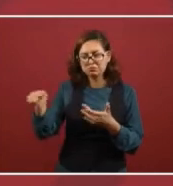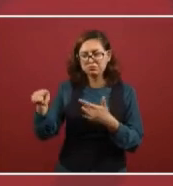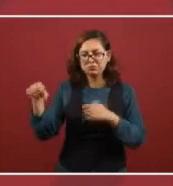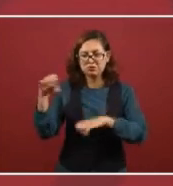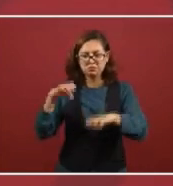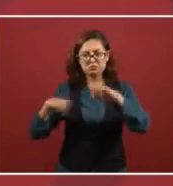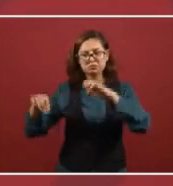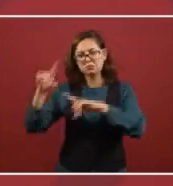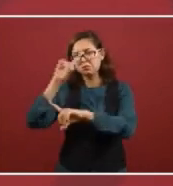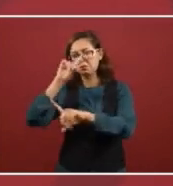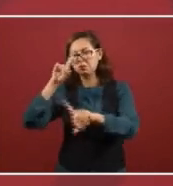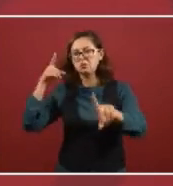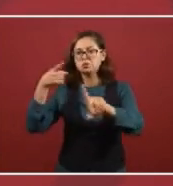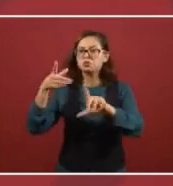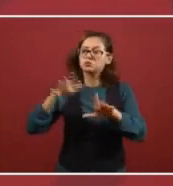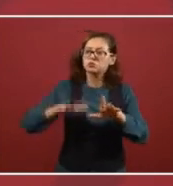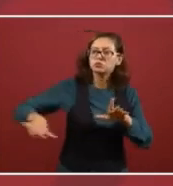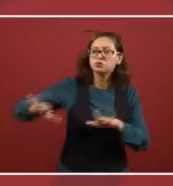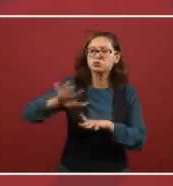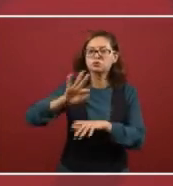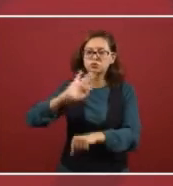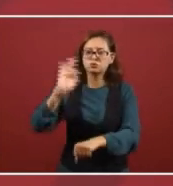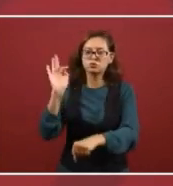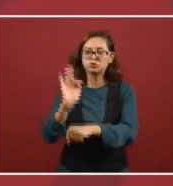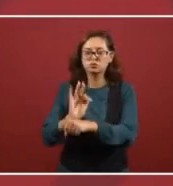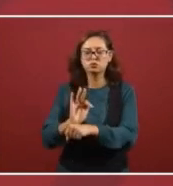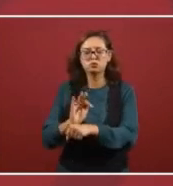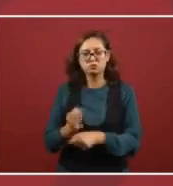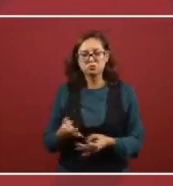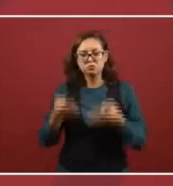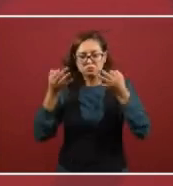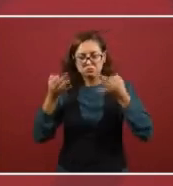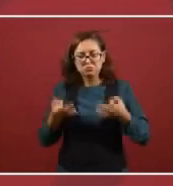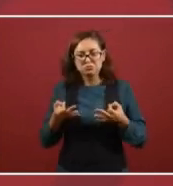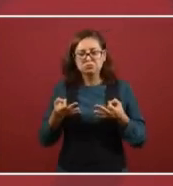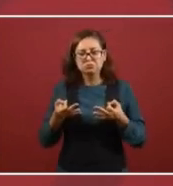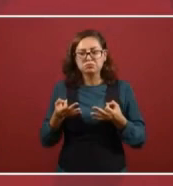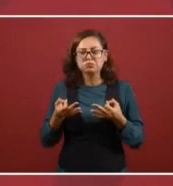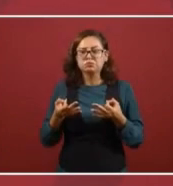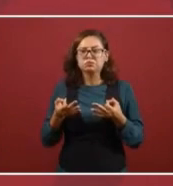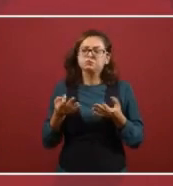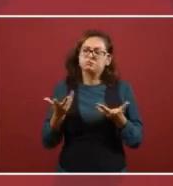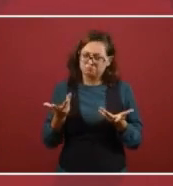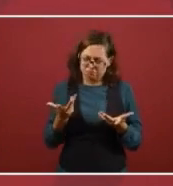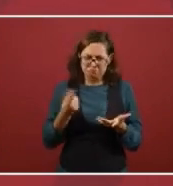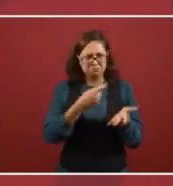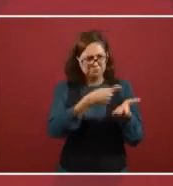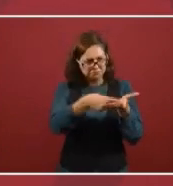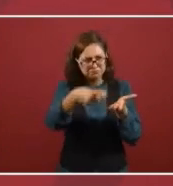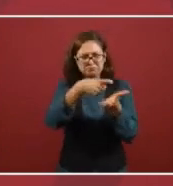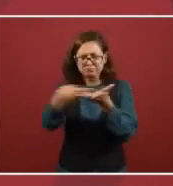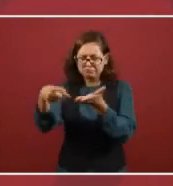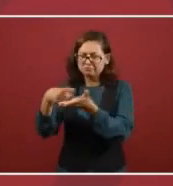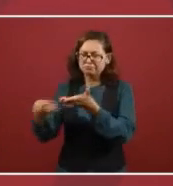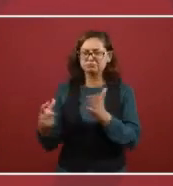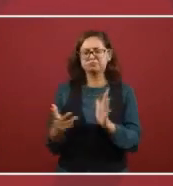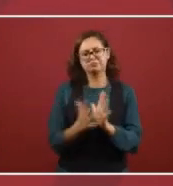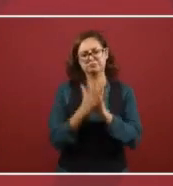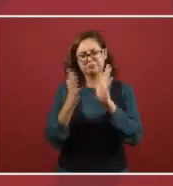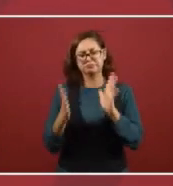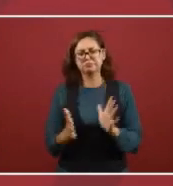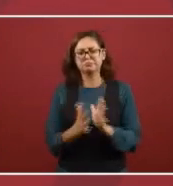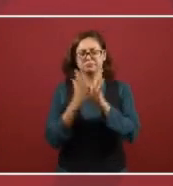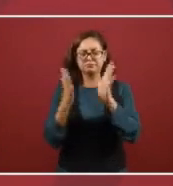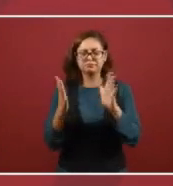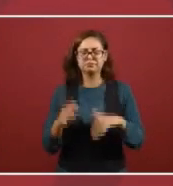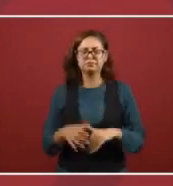and especially with social businessmen and civic duties, so that they can participate